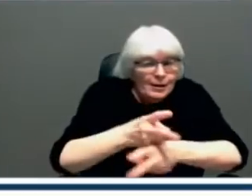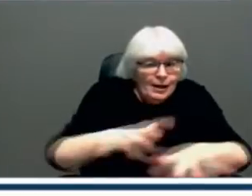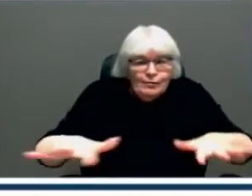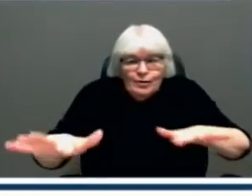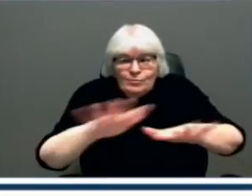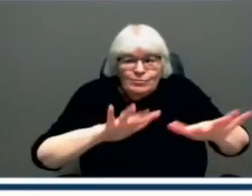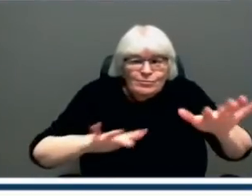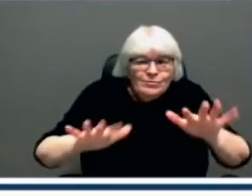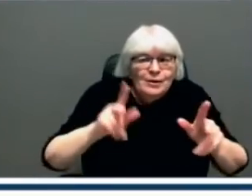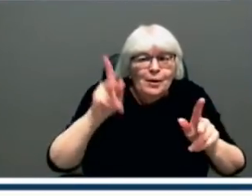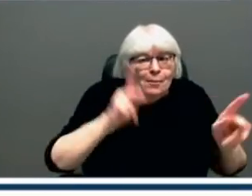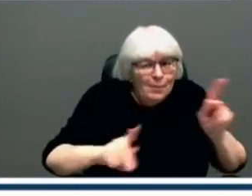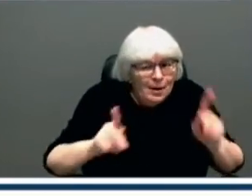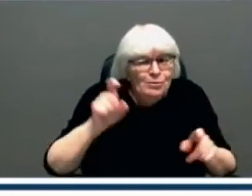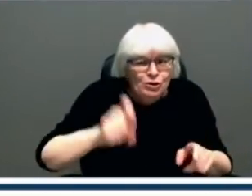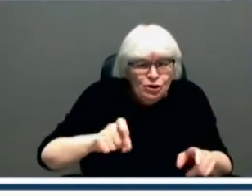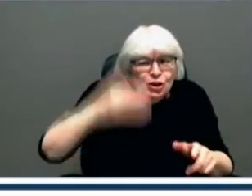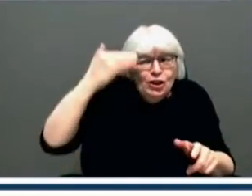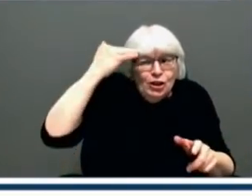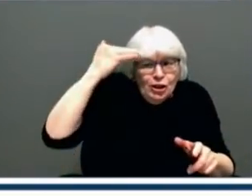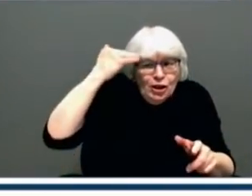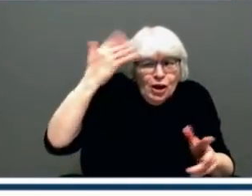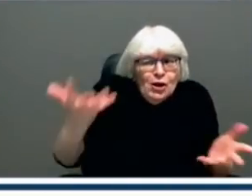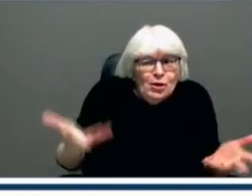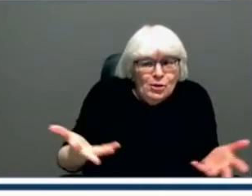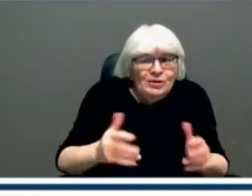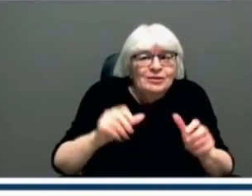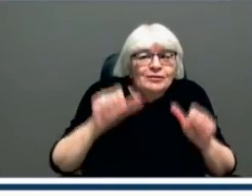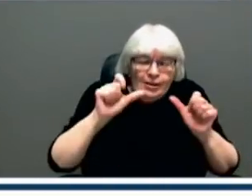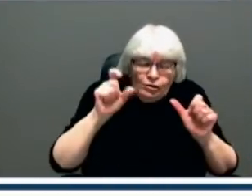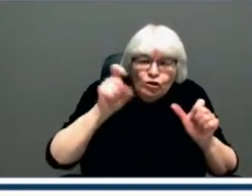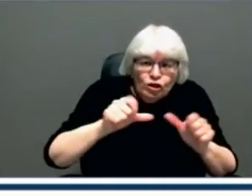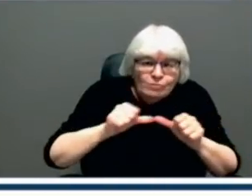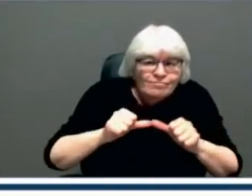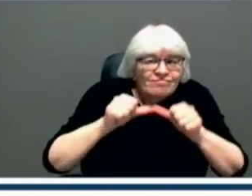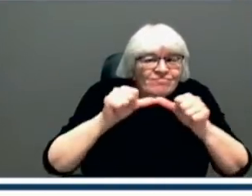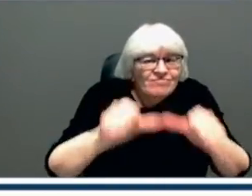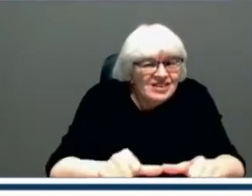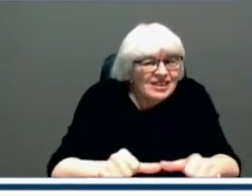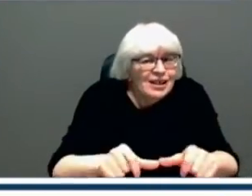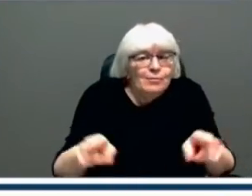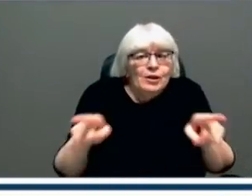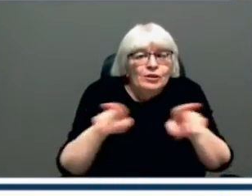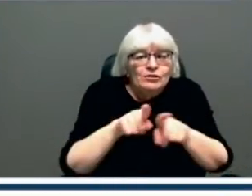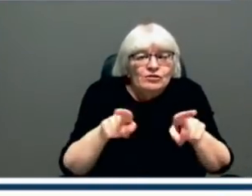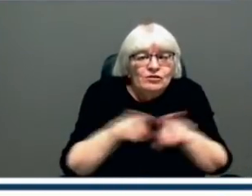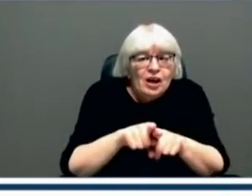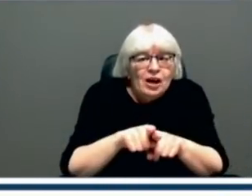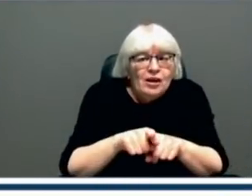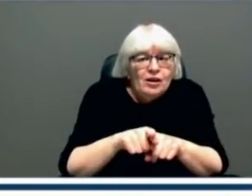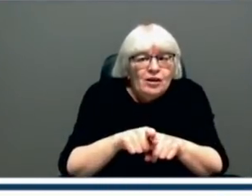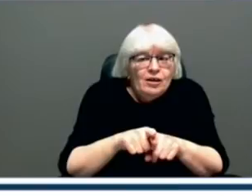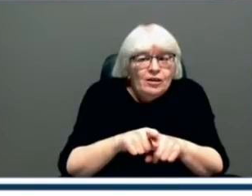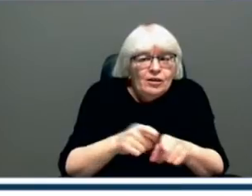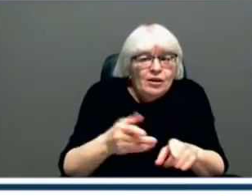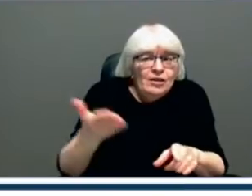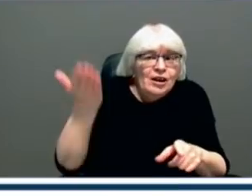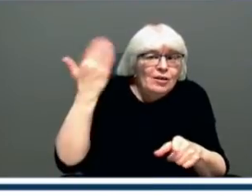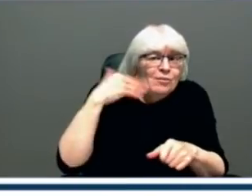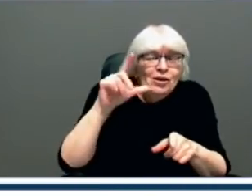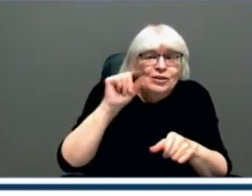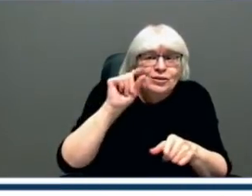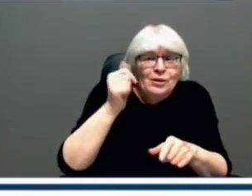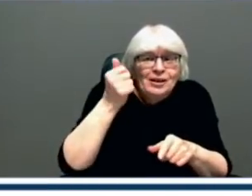live our lives not like we did in 2019, but certainly more broadly than we have, but hopefully with a